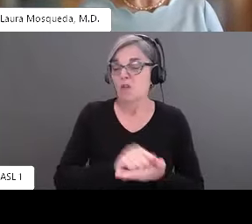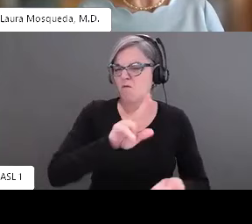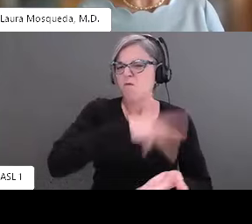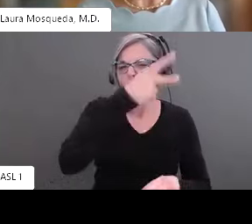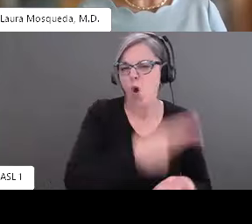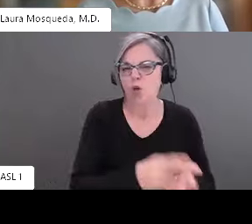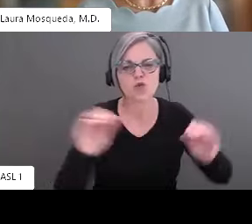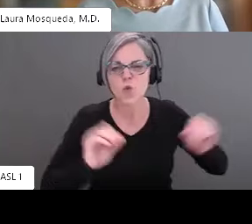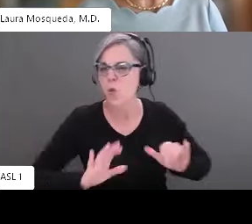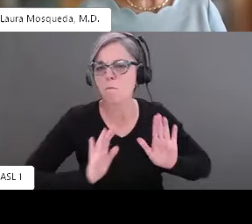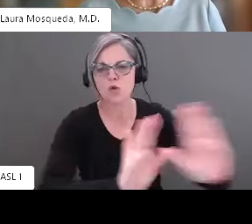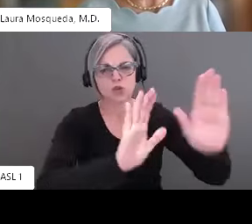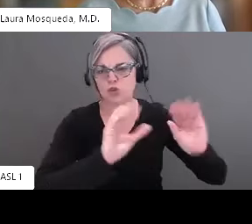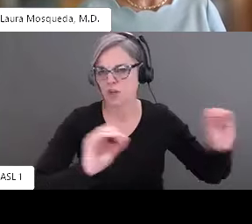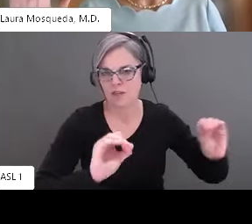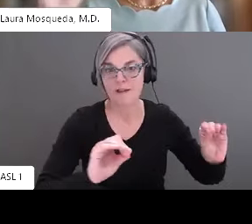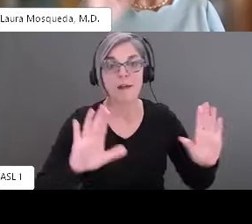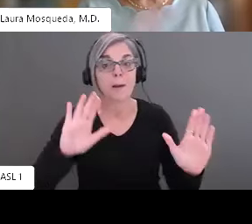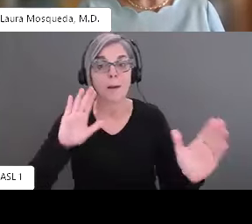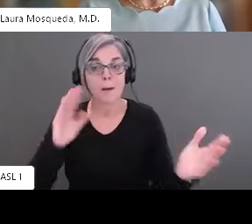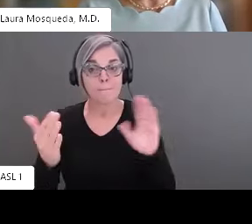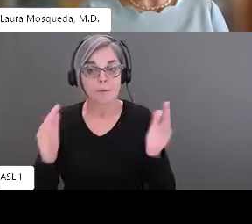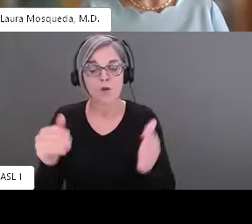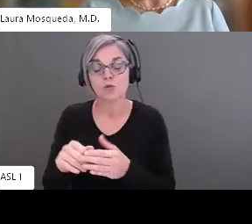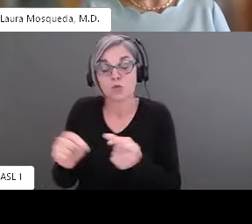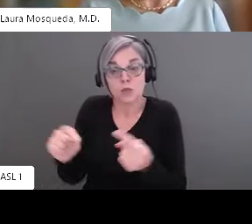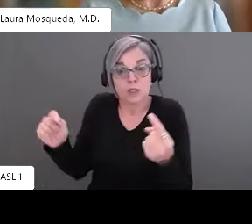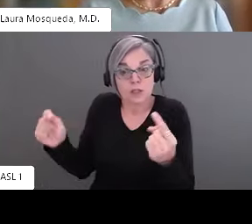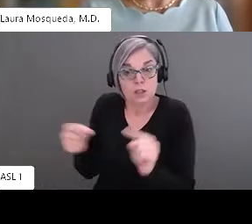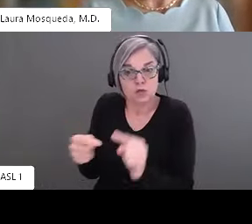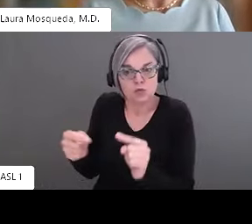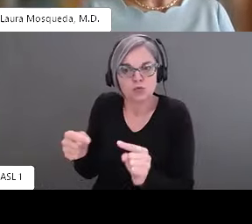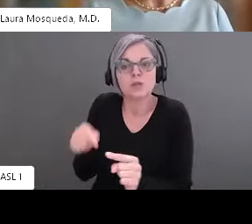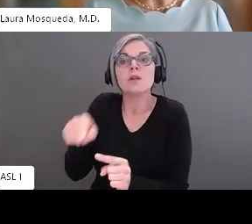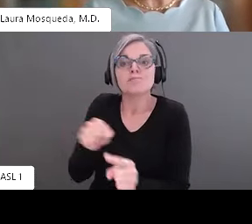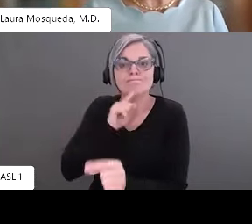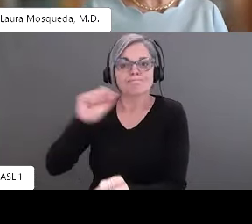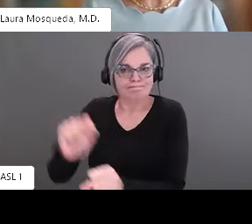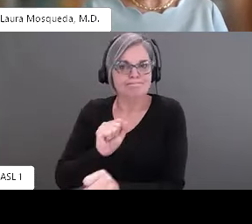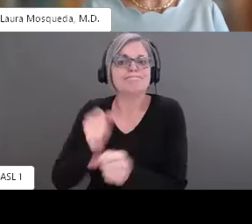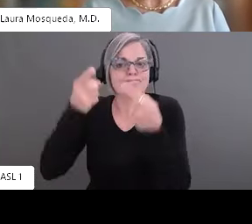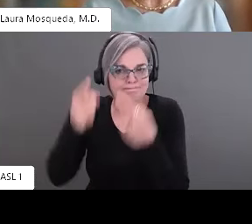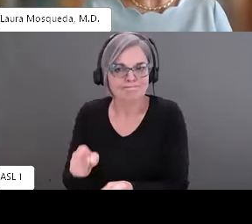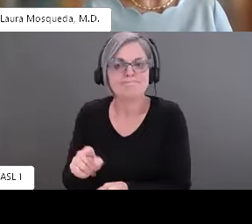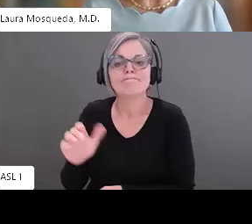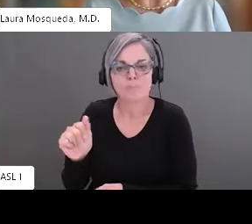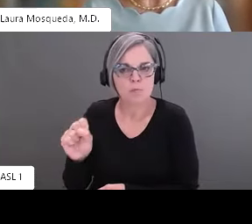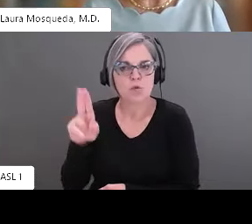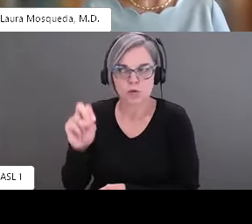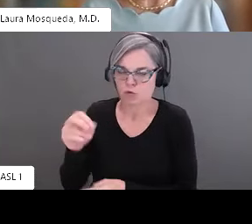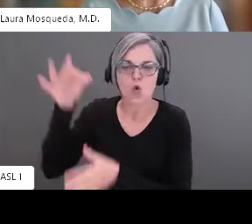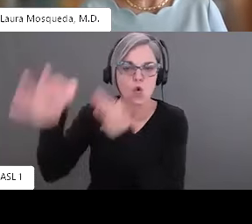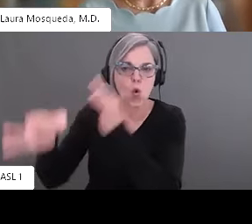injury patterns in people where abuse was proven in court. And one thing he found that I think is